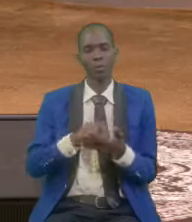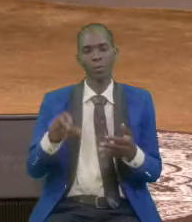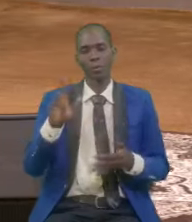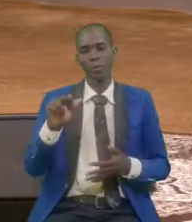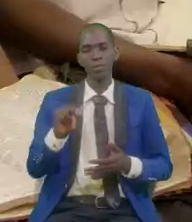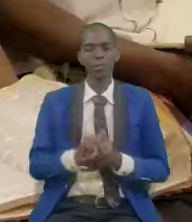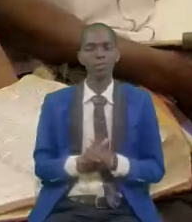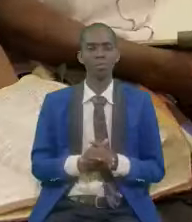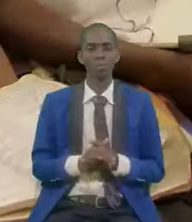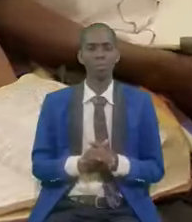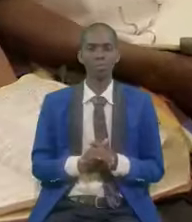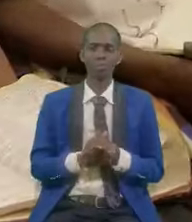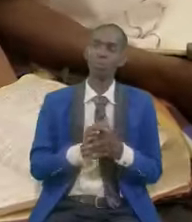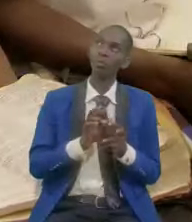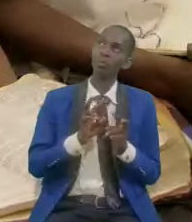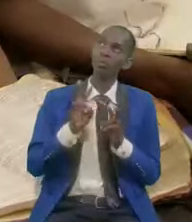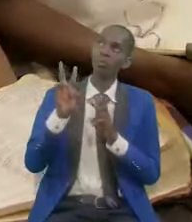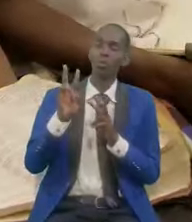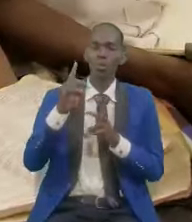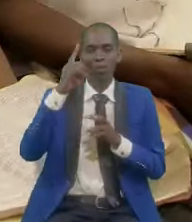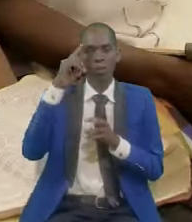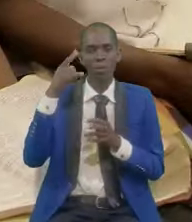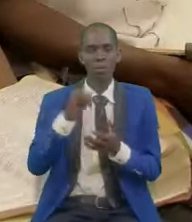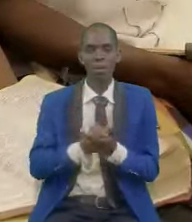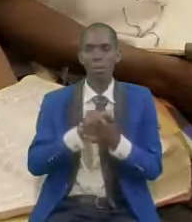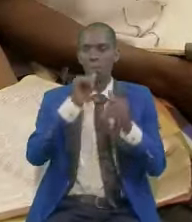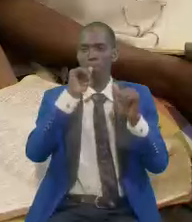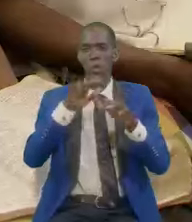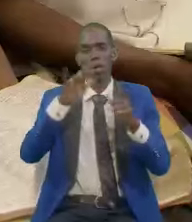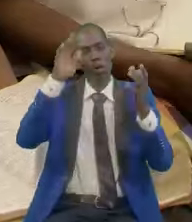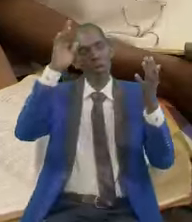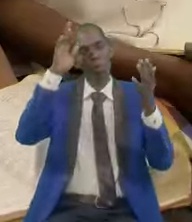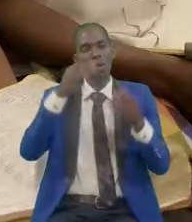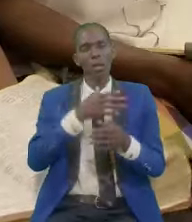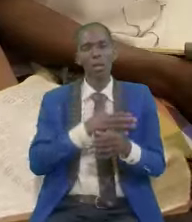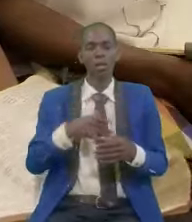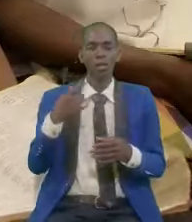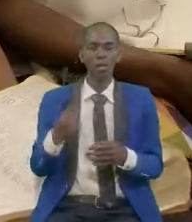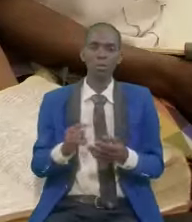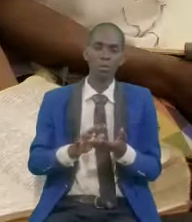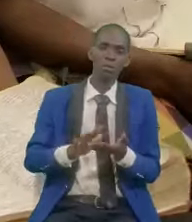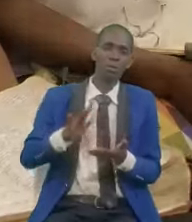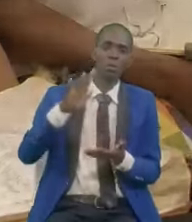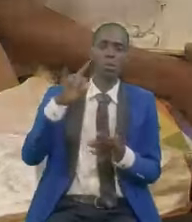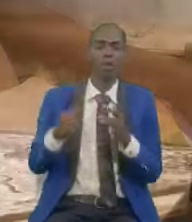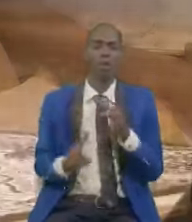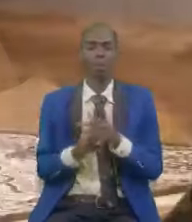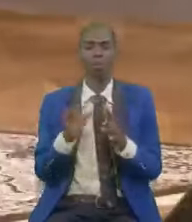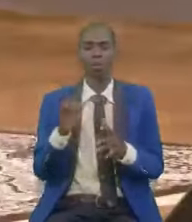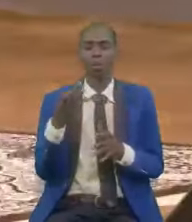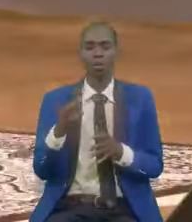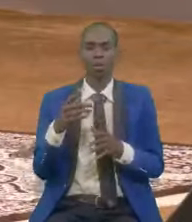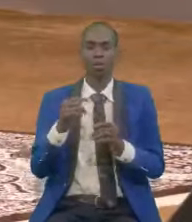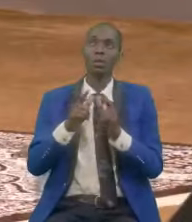it says, looking for that blessed hope and the glorious appearing of the great